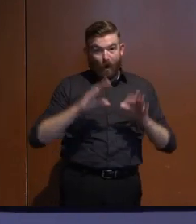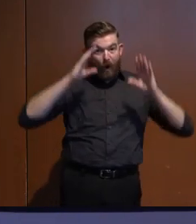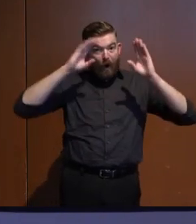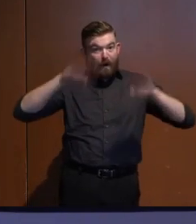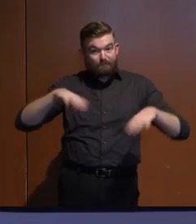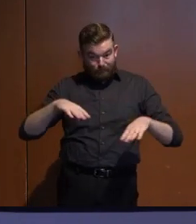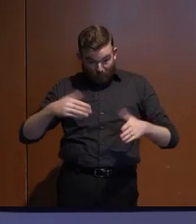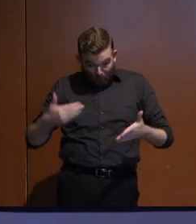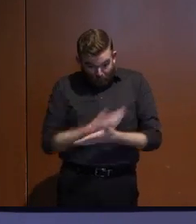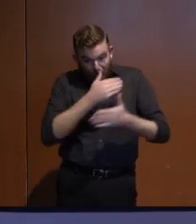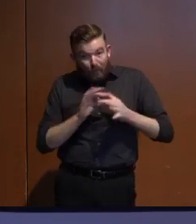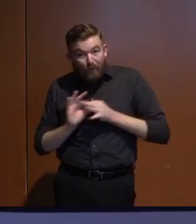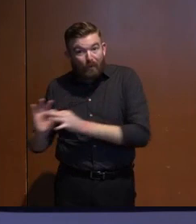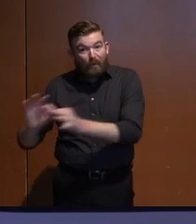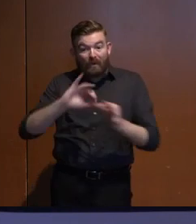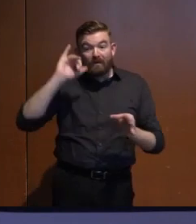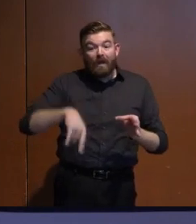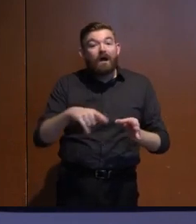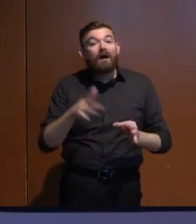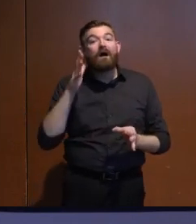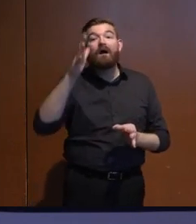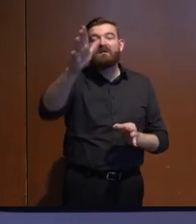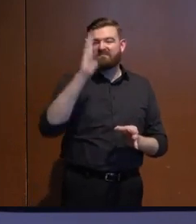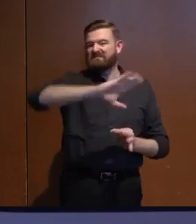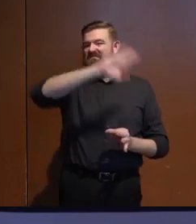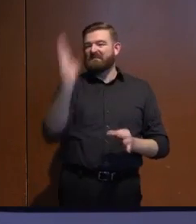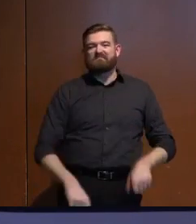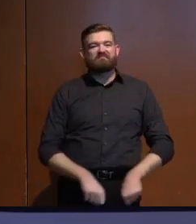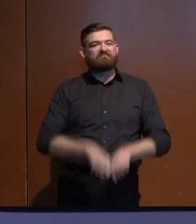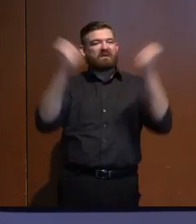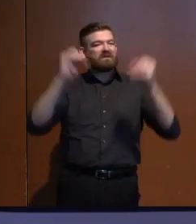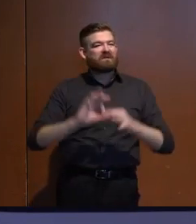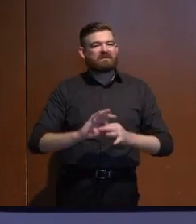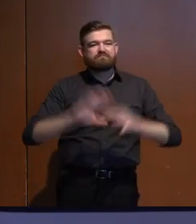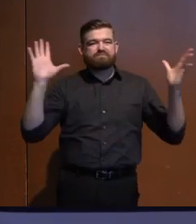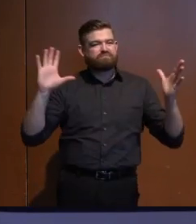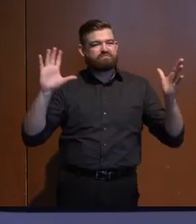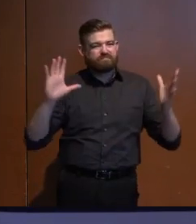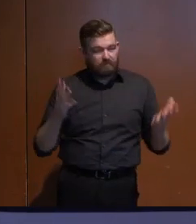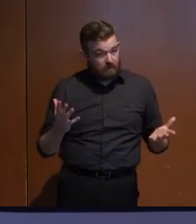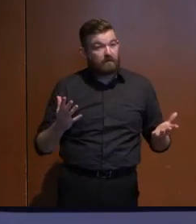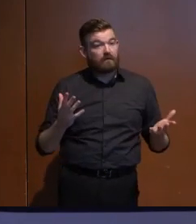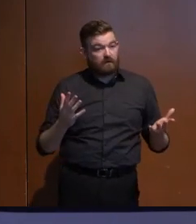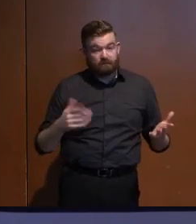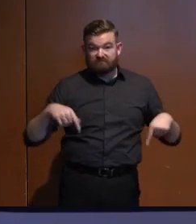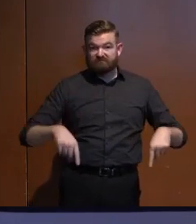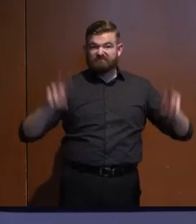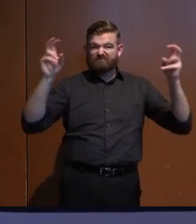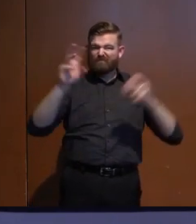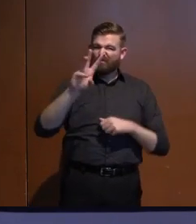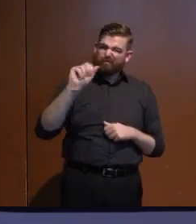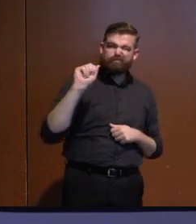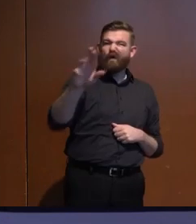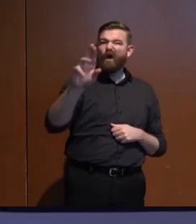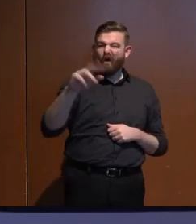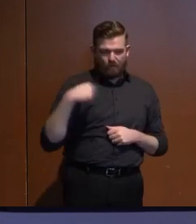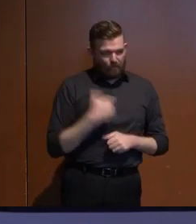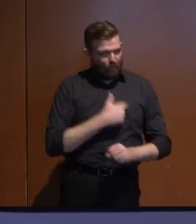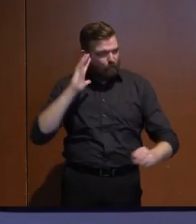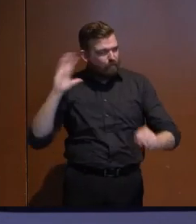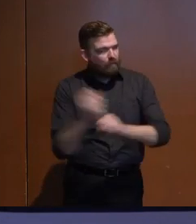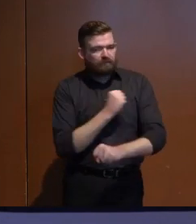II, we will win this war together as one New Jersey family, stronger than ever before. With